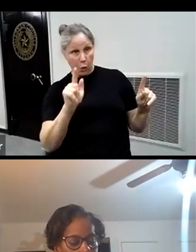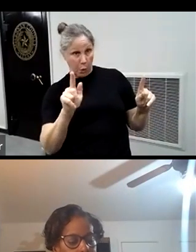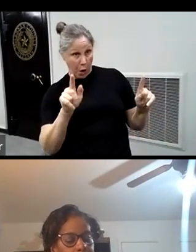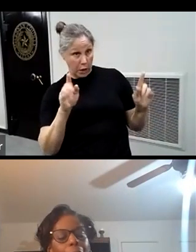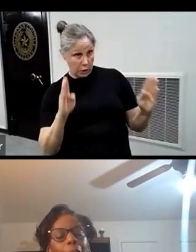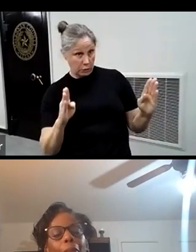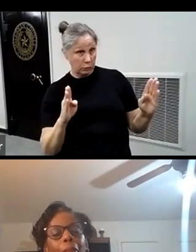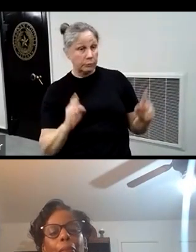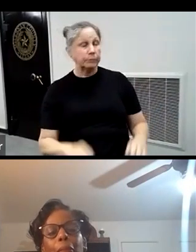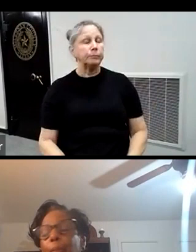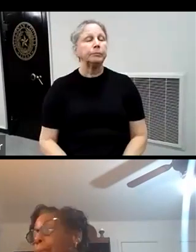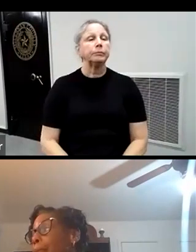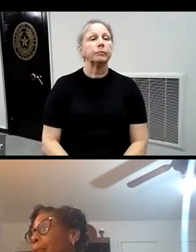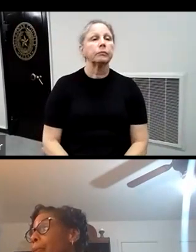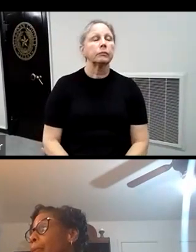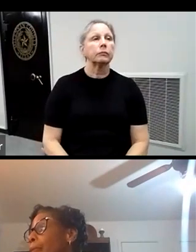2021.